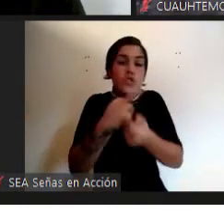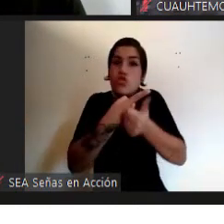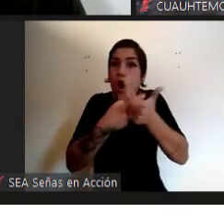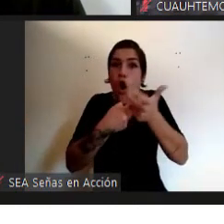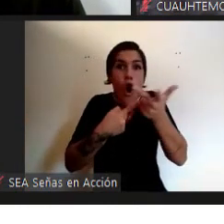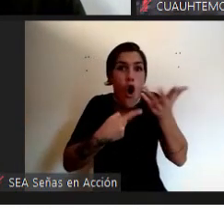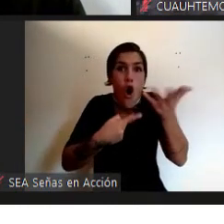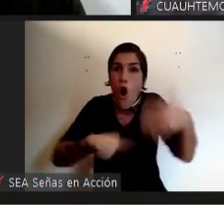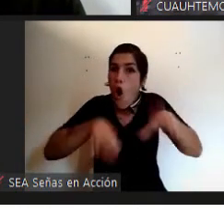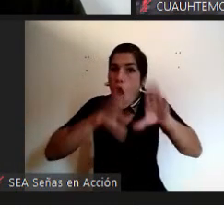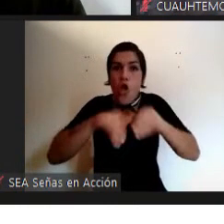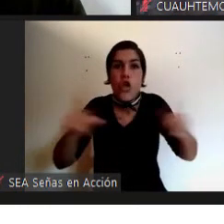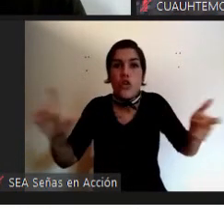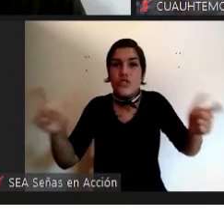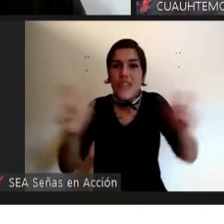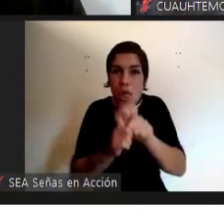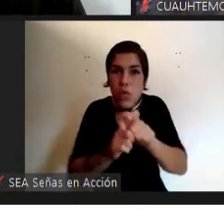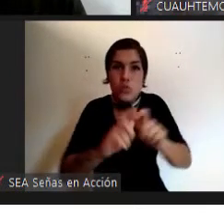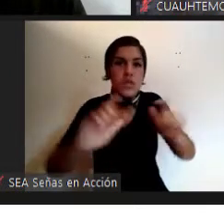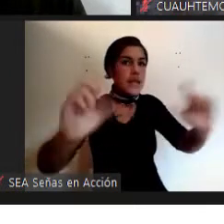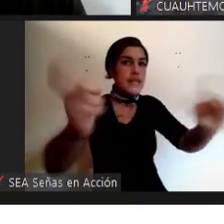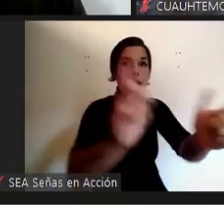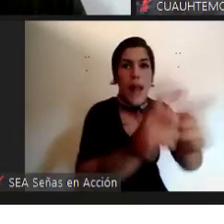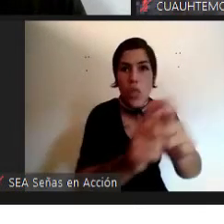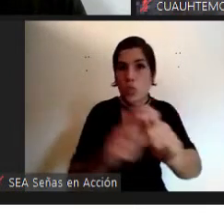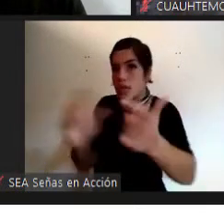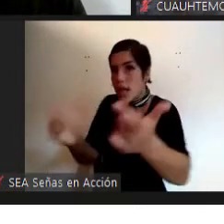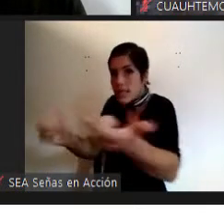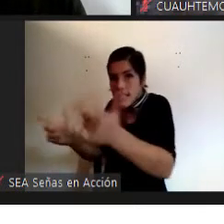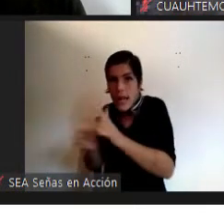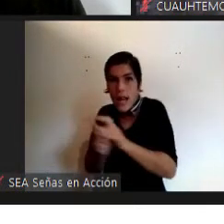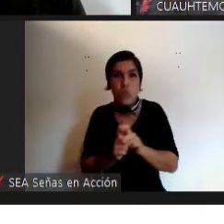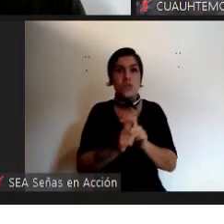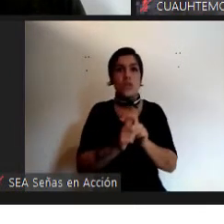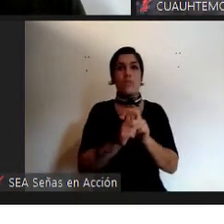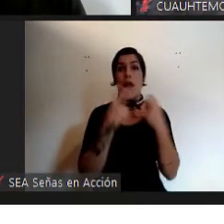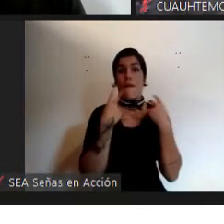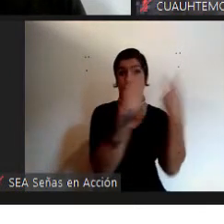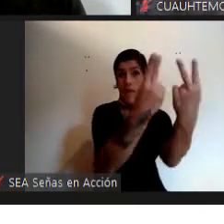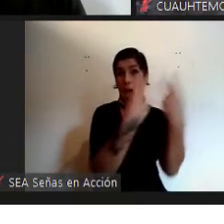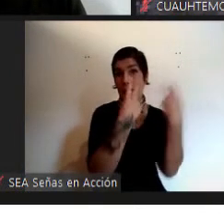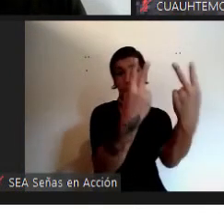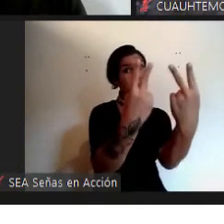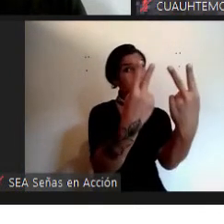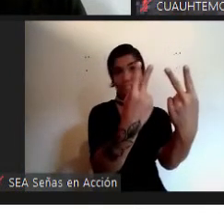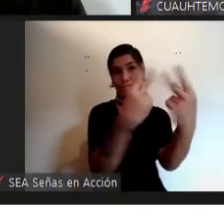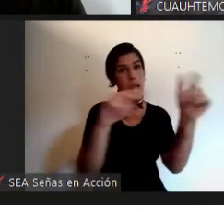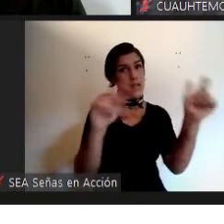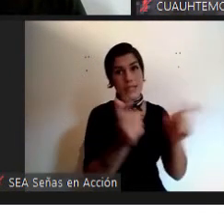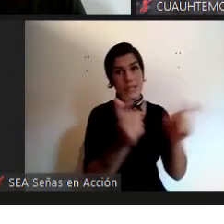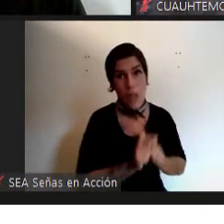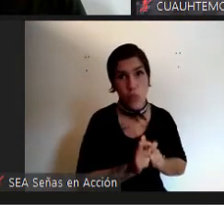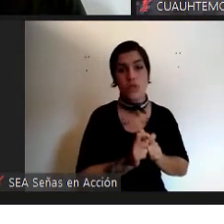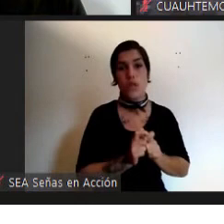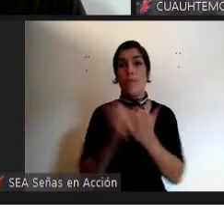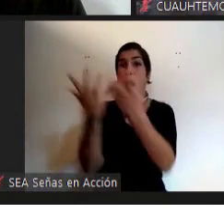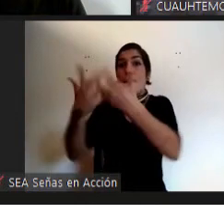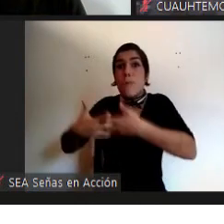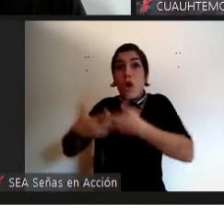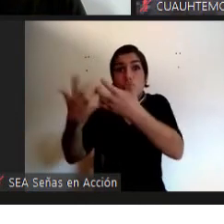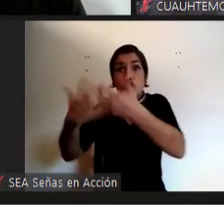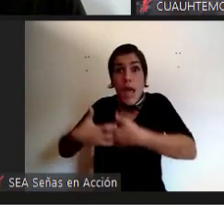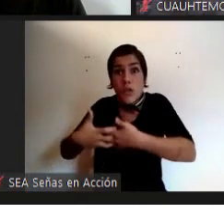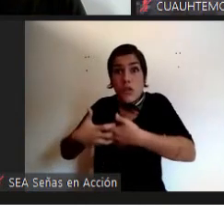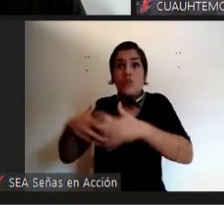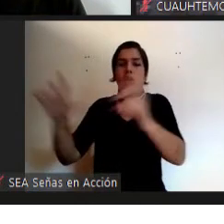reduced. And this forces us to thinking about our ideas and our projects. We have to think